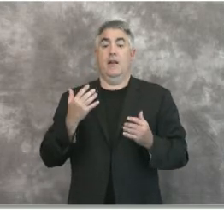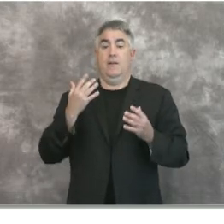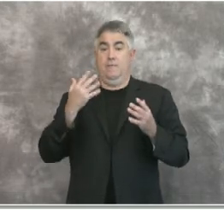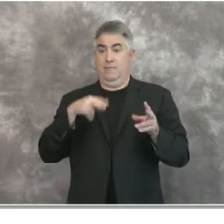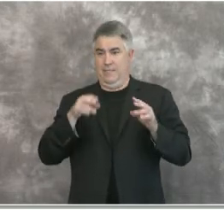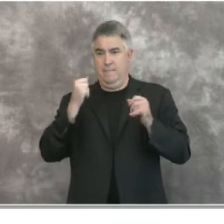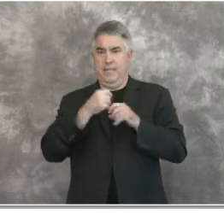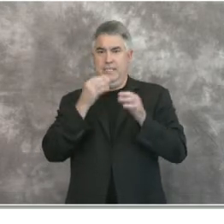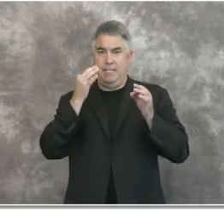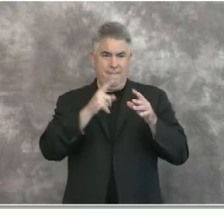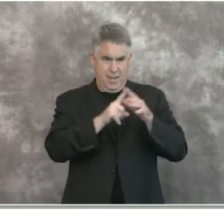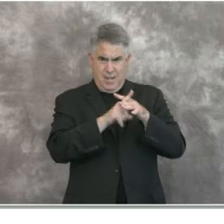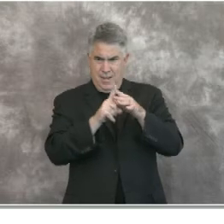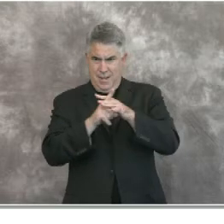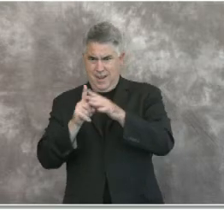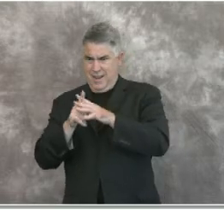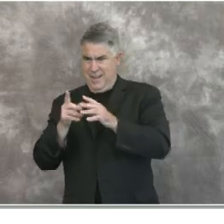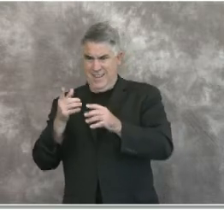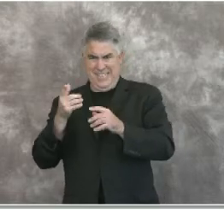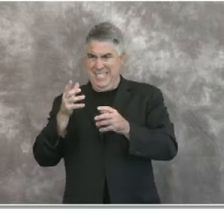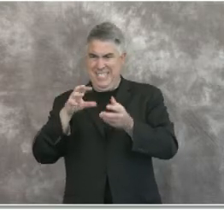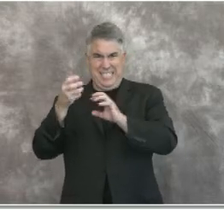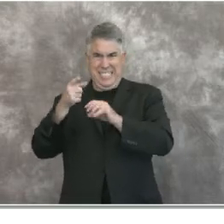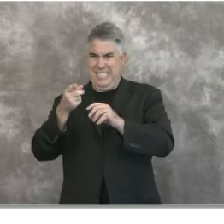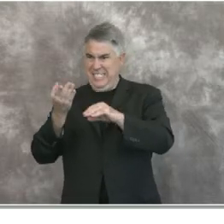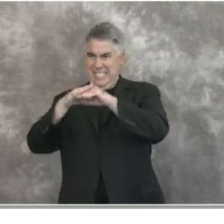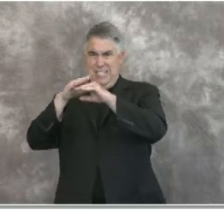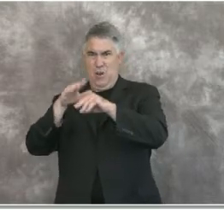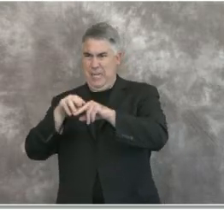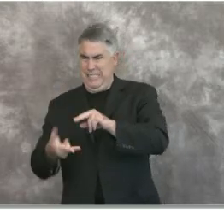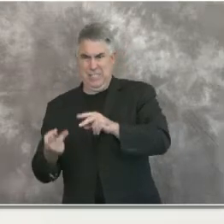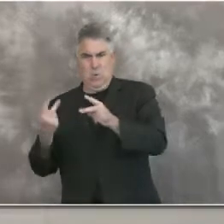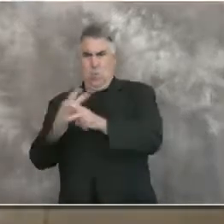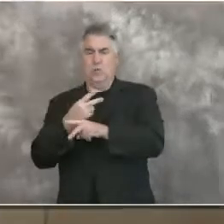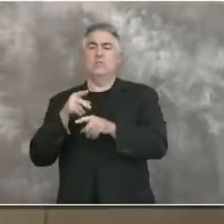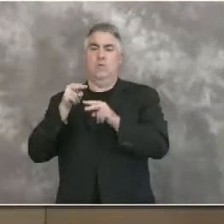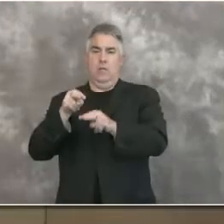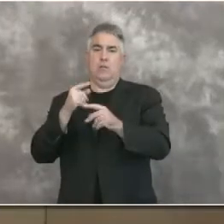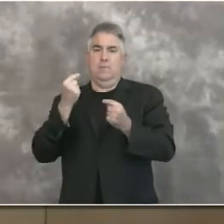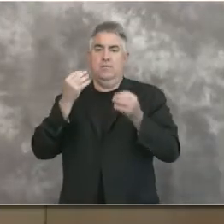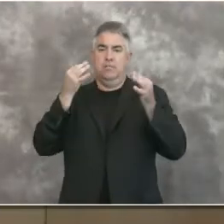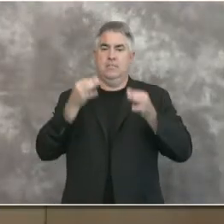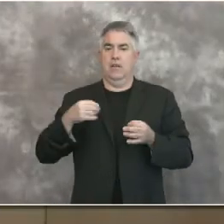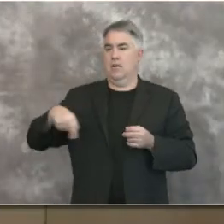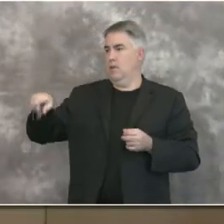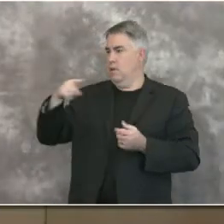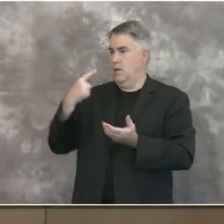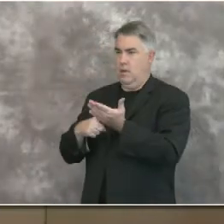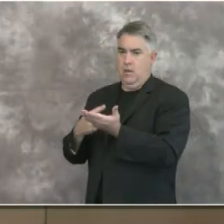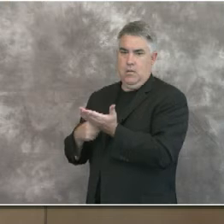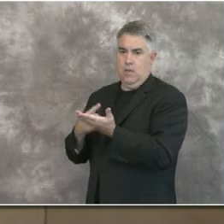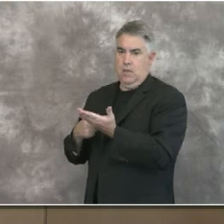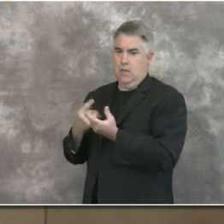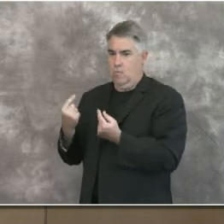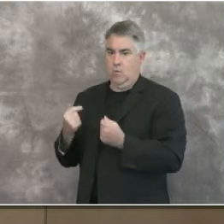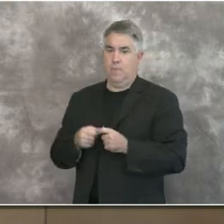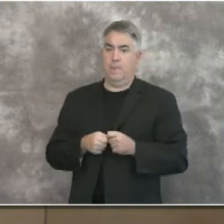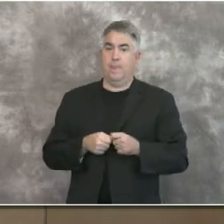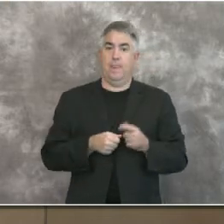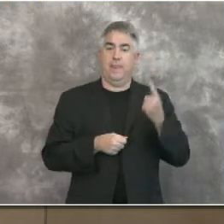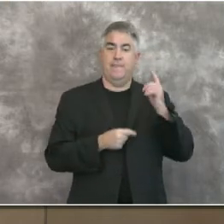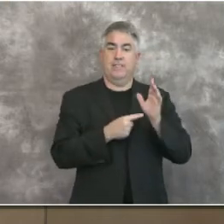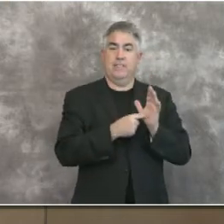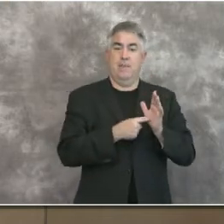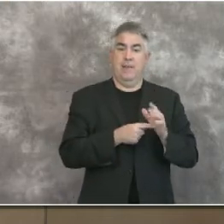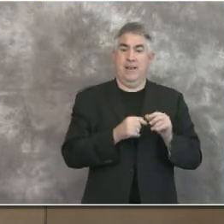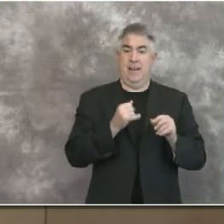to dial back. And as explained by Supervisor Fletcher, for instance, if it's outbreaks, and if